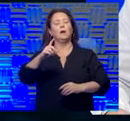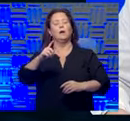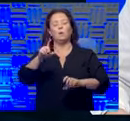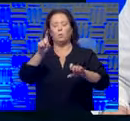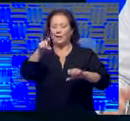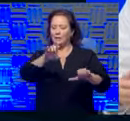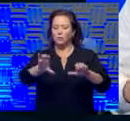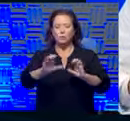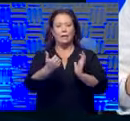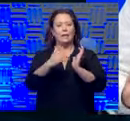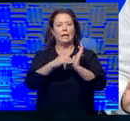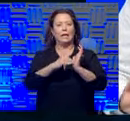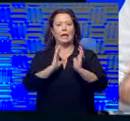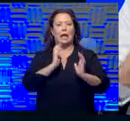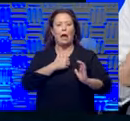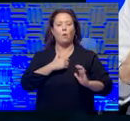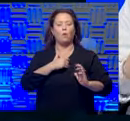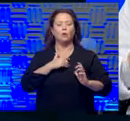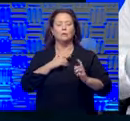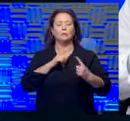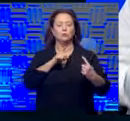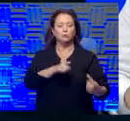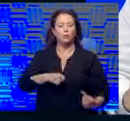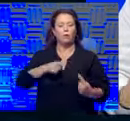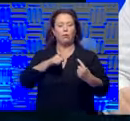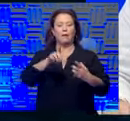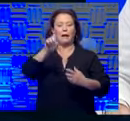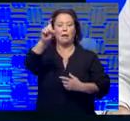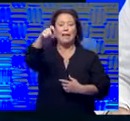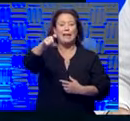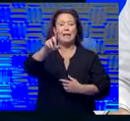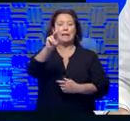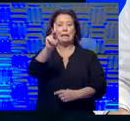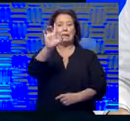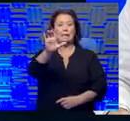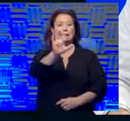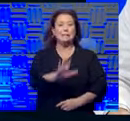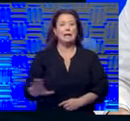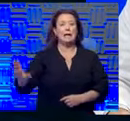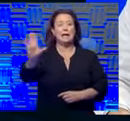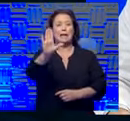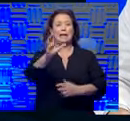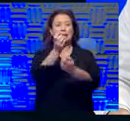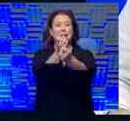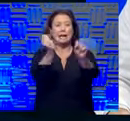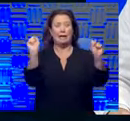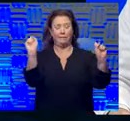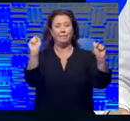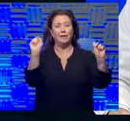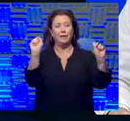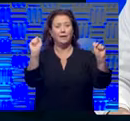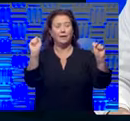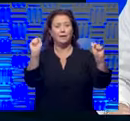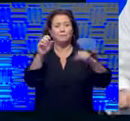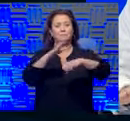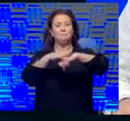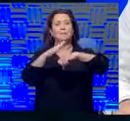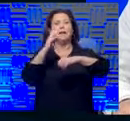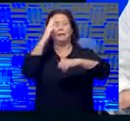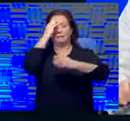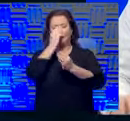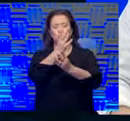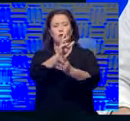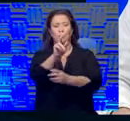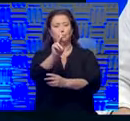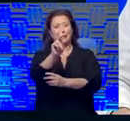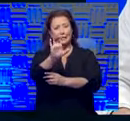again, and our urge is for all of the metropolitan area to say, look, it is safe to give blood. It is